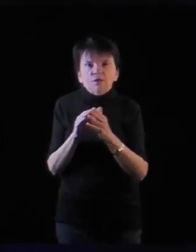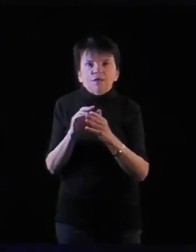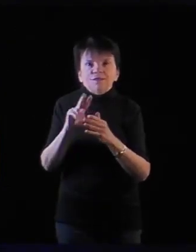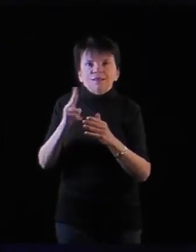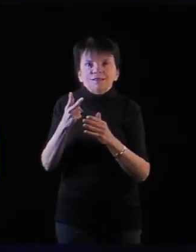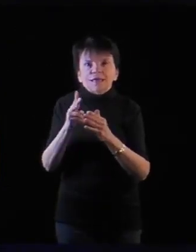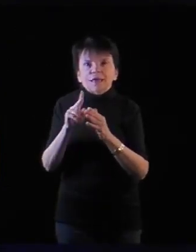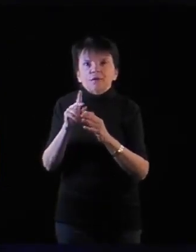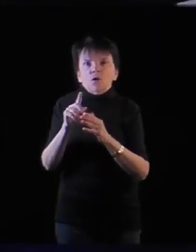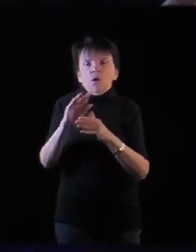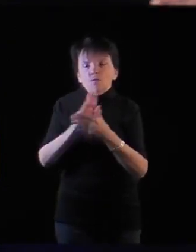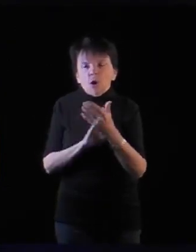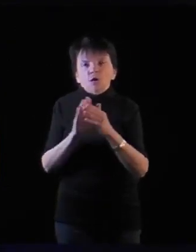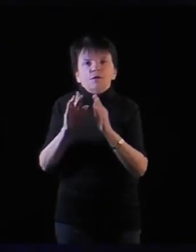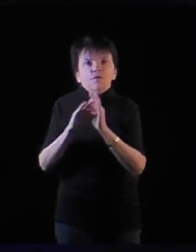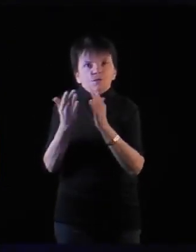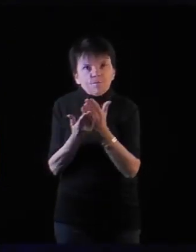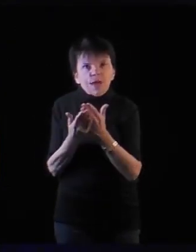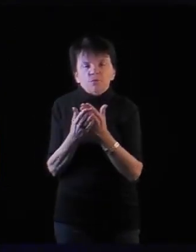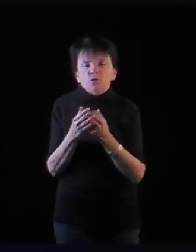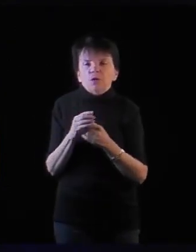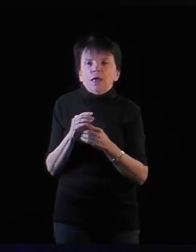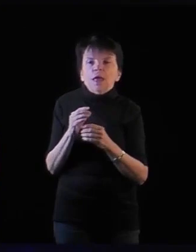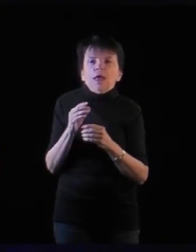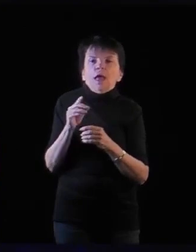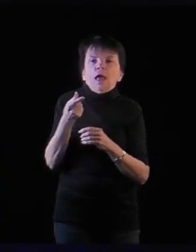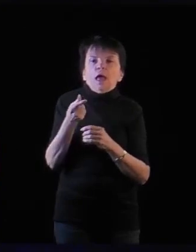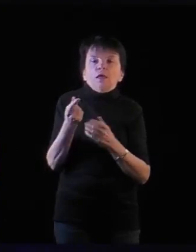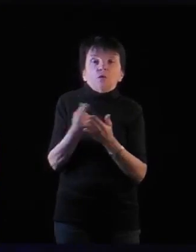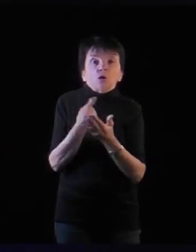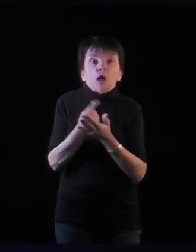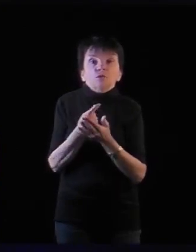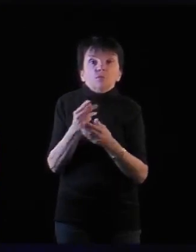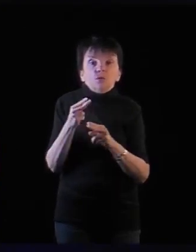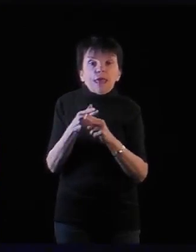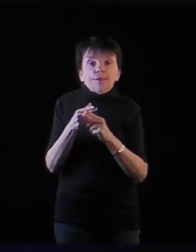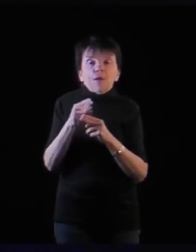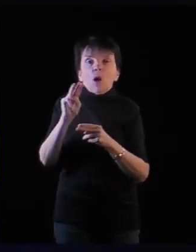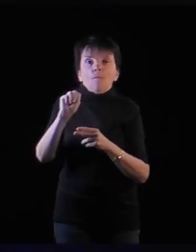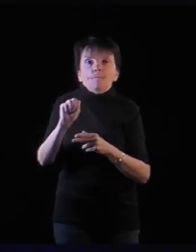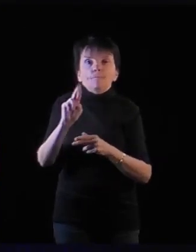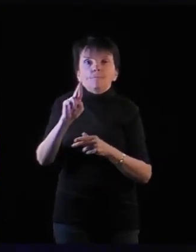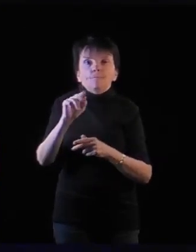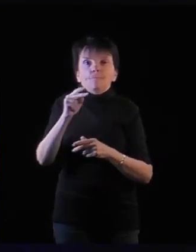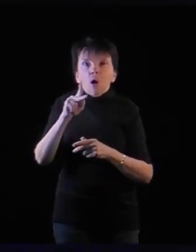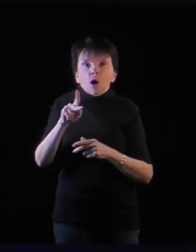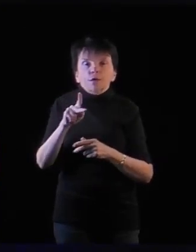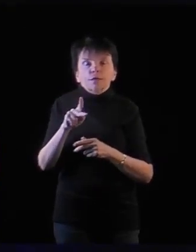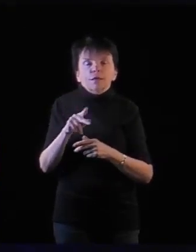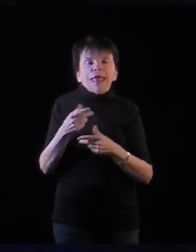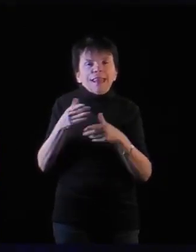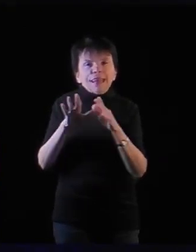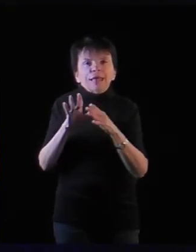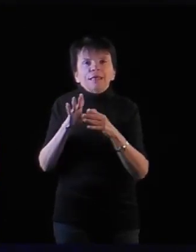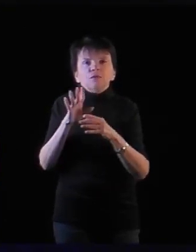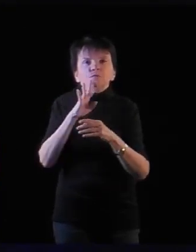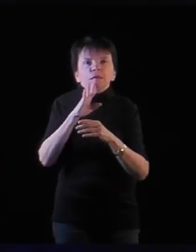second Gospel goes Matthew, Mark, Luke, John. The Gospel of Mark. Start reading there and let it be just speaking into your